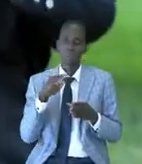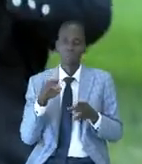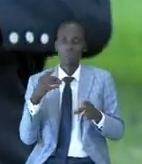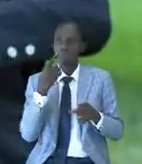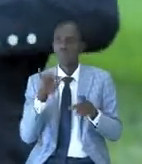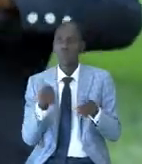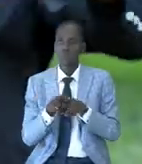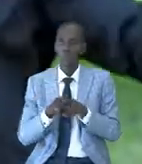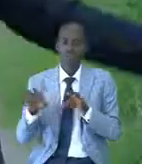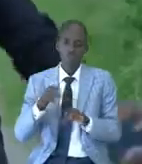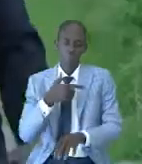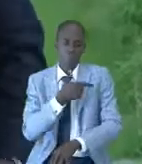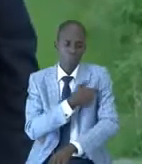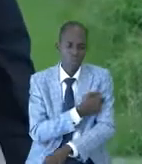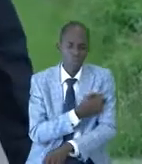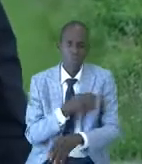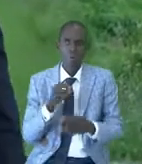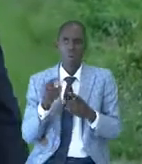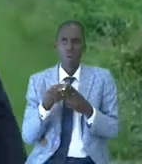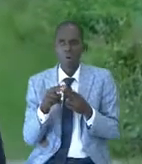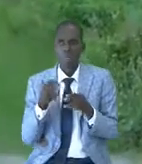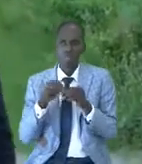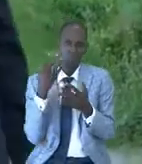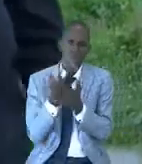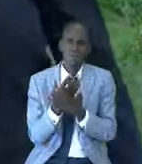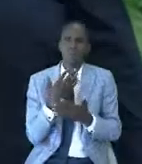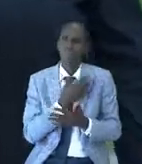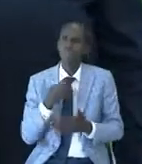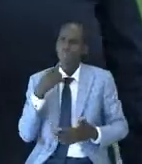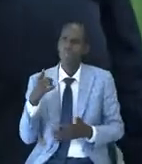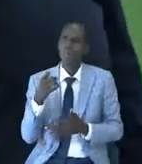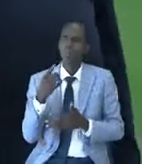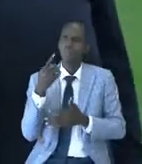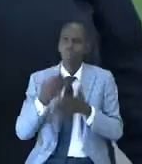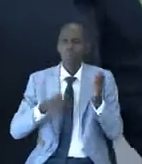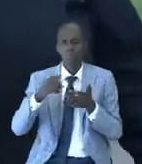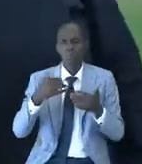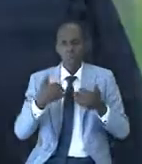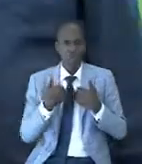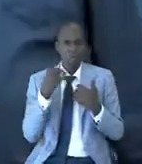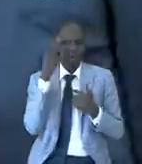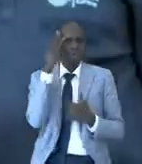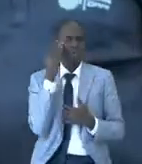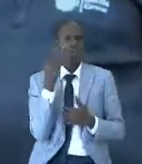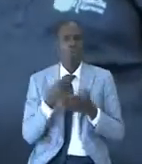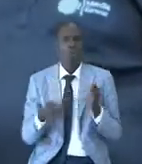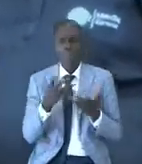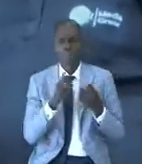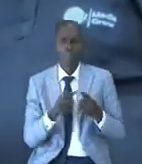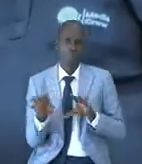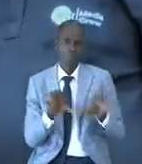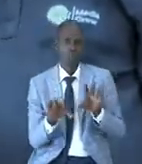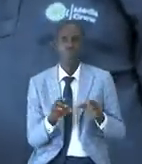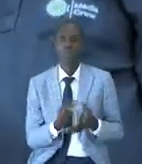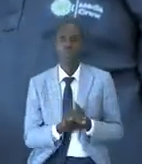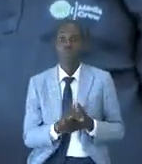somebody, you know, living a life that is not supposed to live. Tell him, from your experience, what should he be doing? Tell you that I know